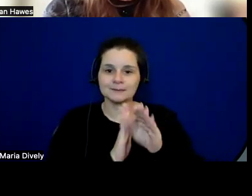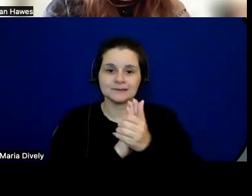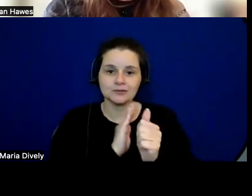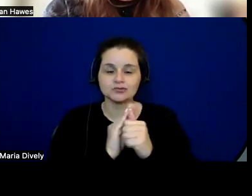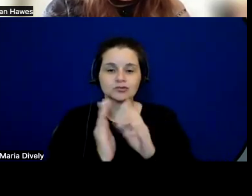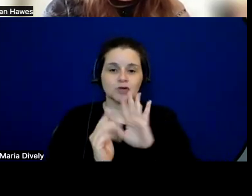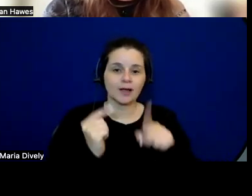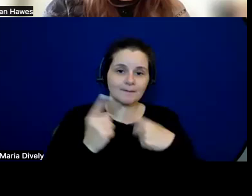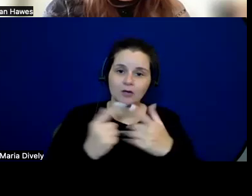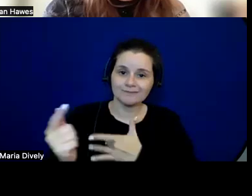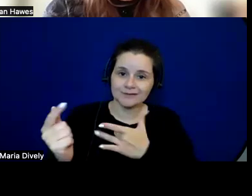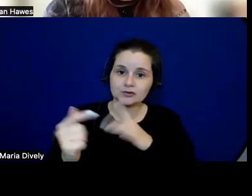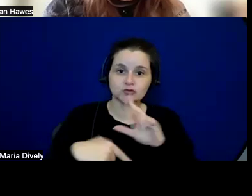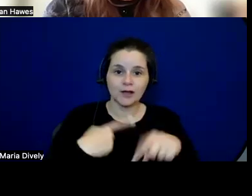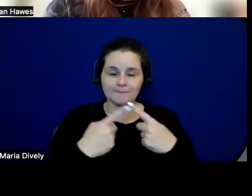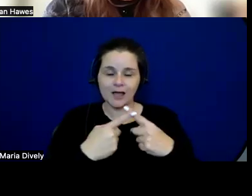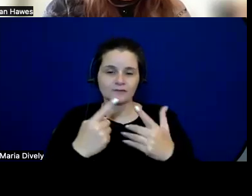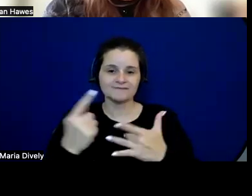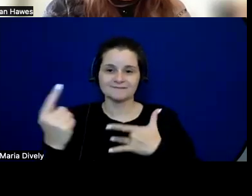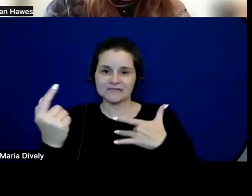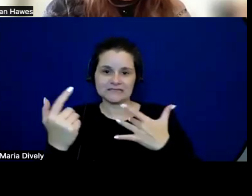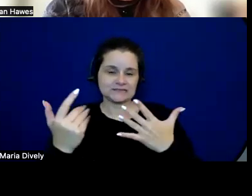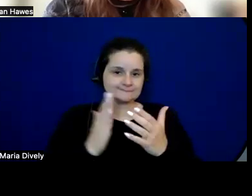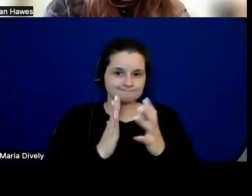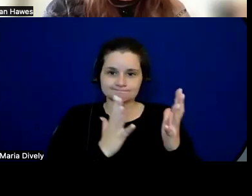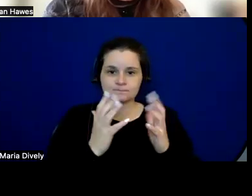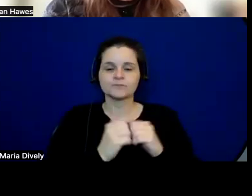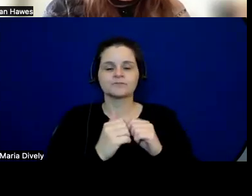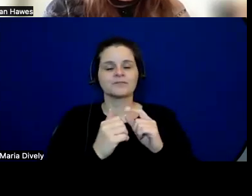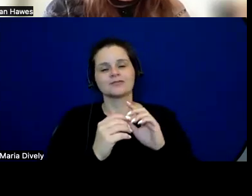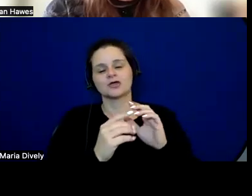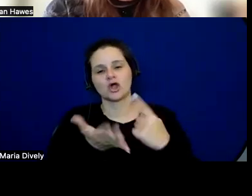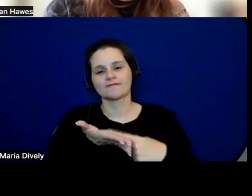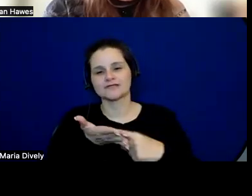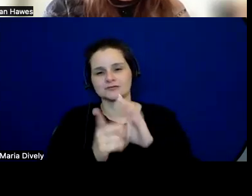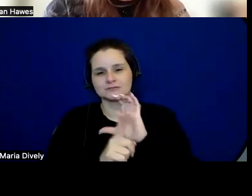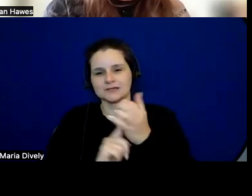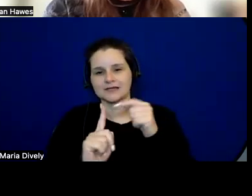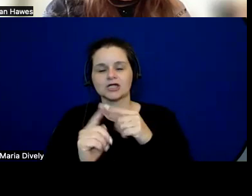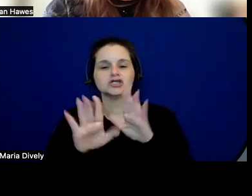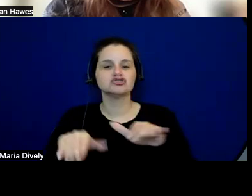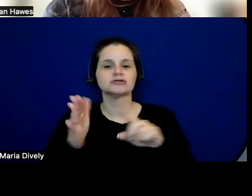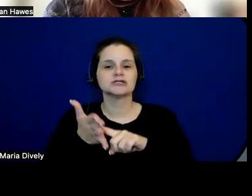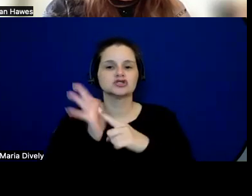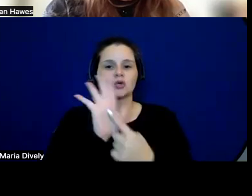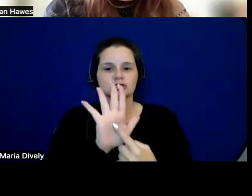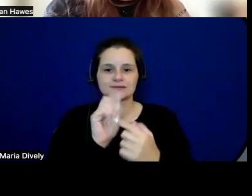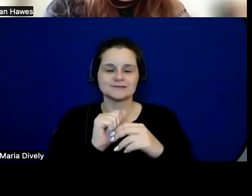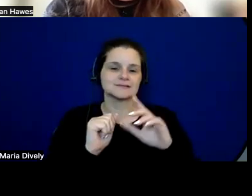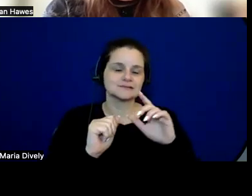experiences. And the conversation I was having yesterday was in the context of children disclosing sexual